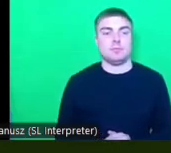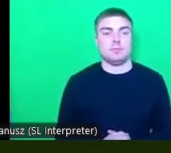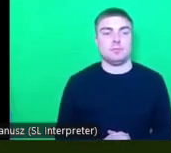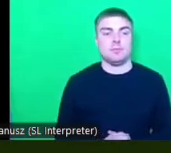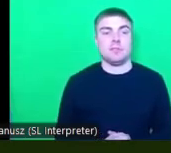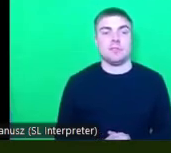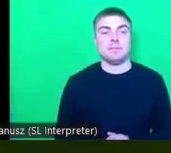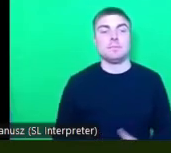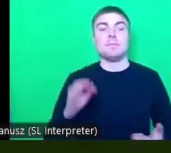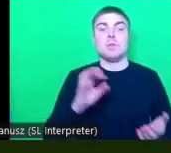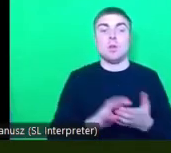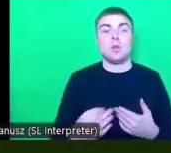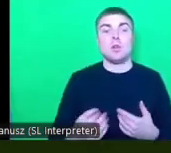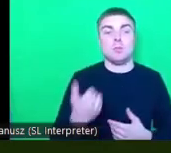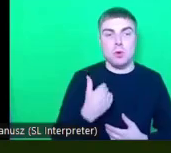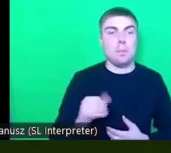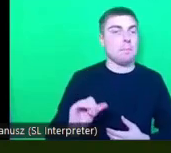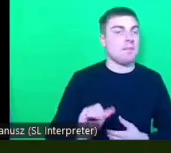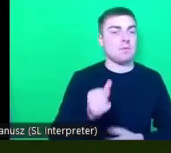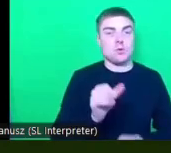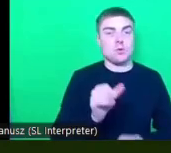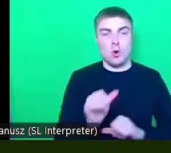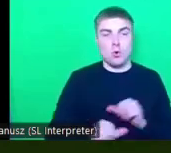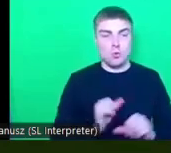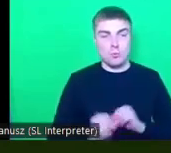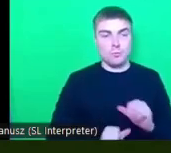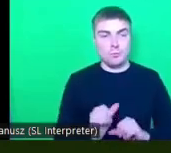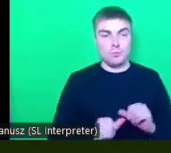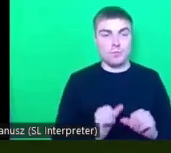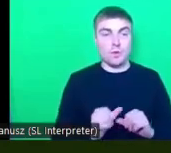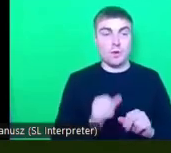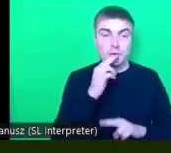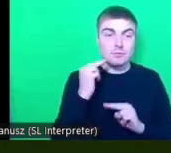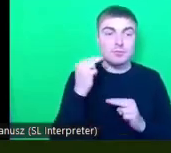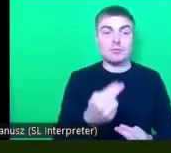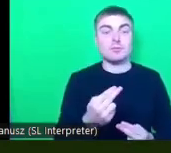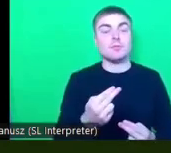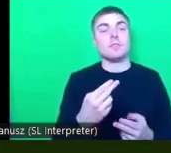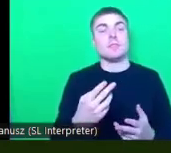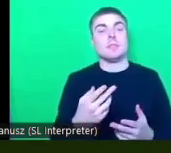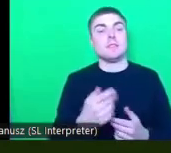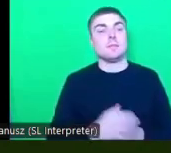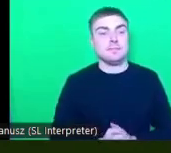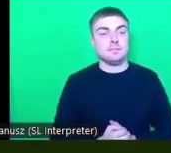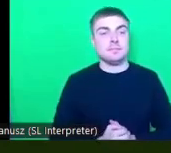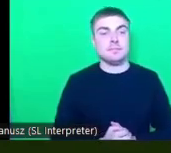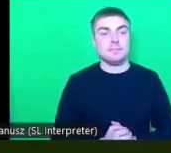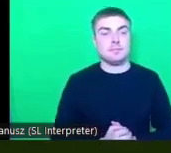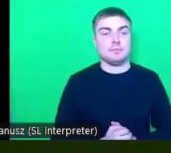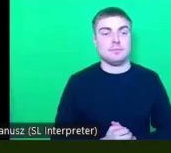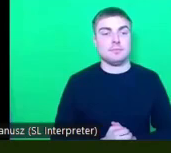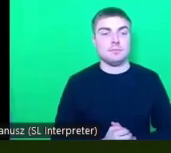wolf establishment. But then we did another study where we actually